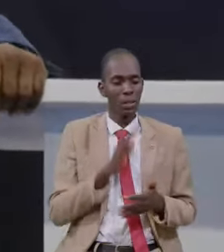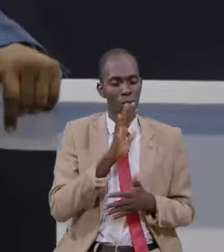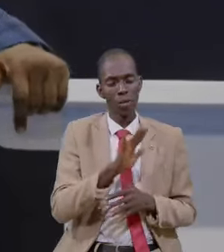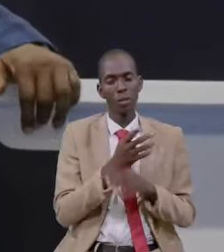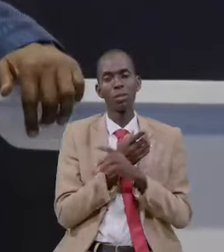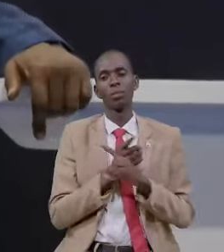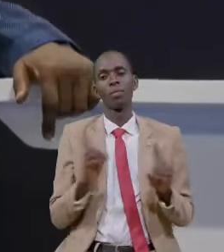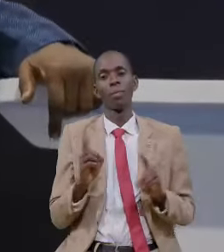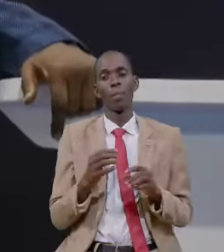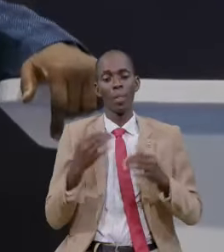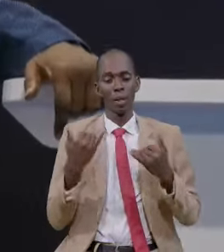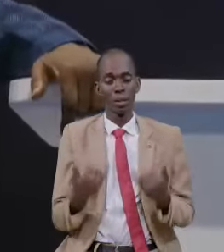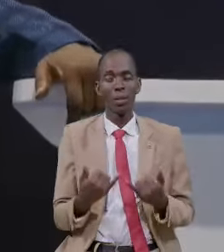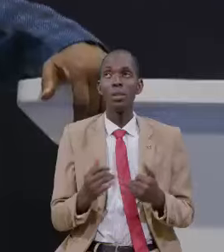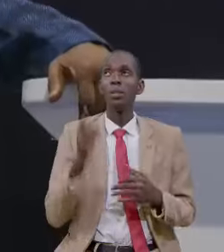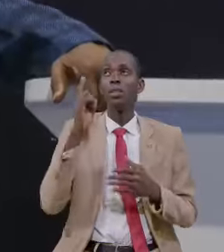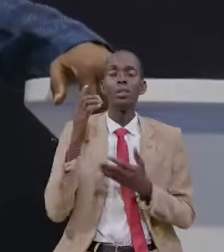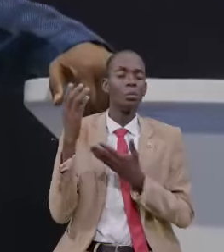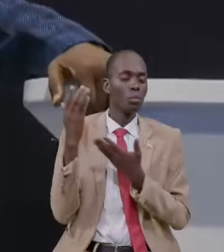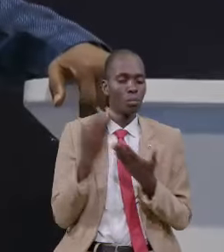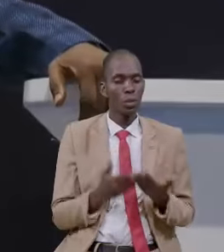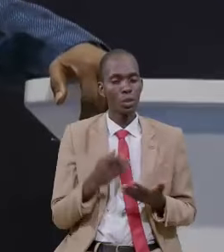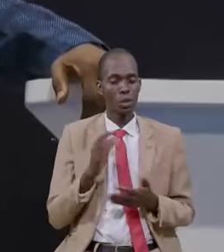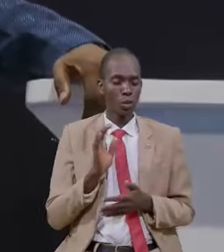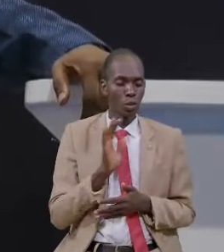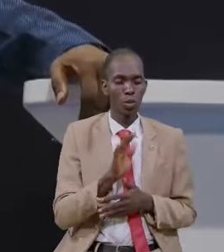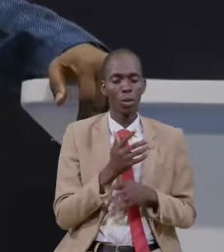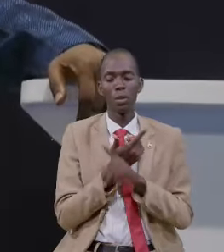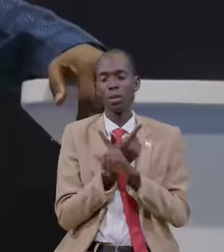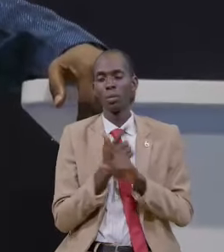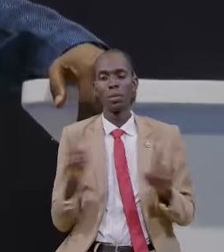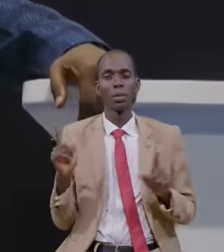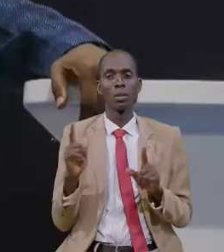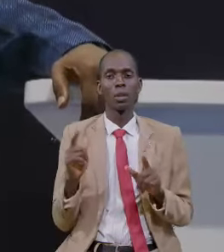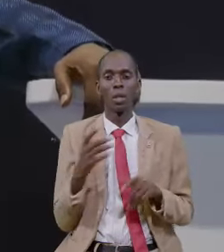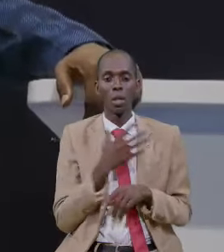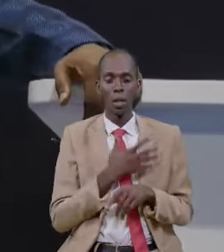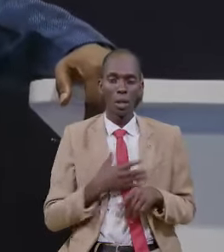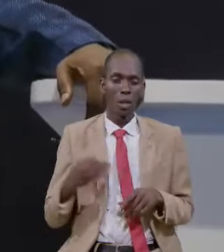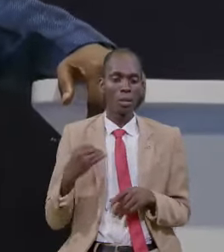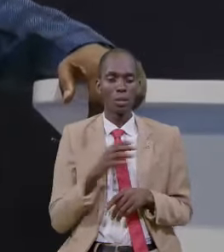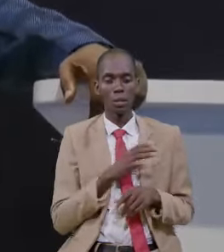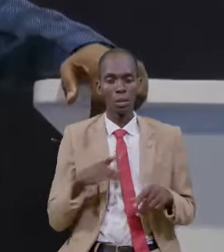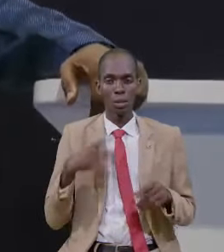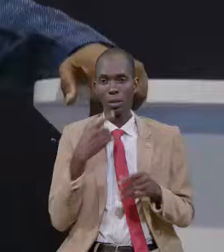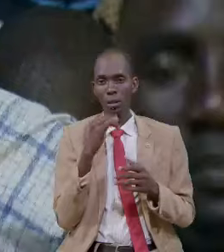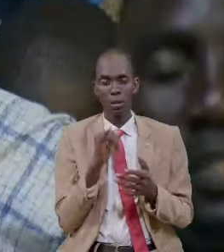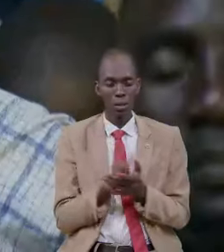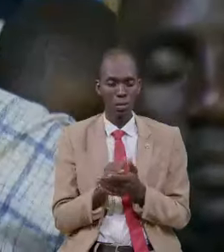sent your liberty certificate. And he says, I shall come and give it to